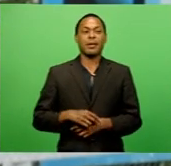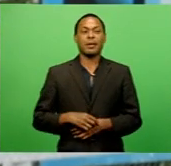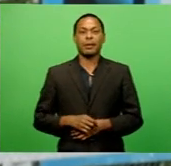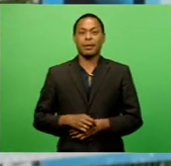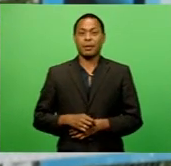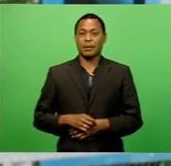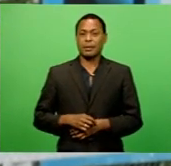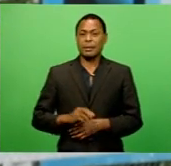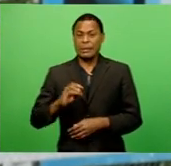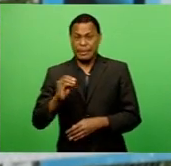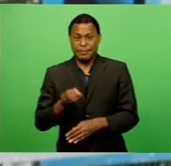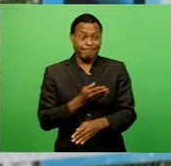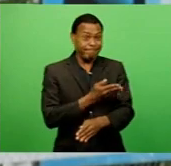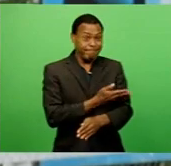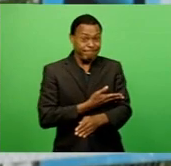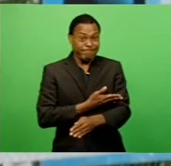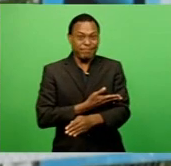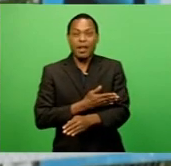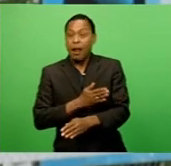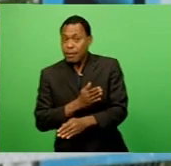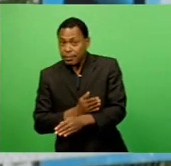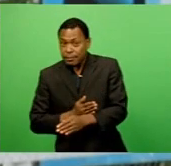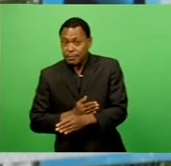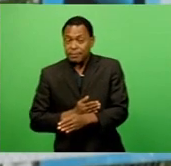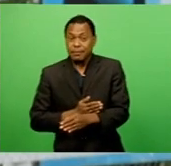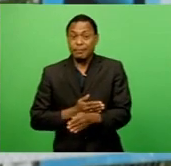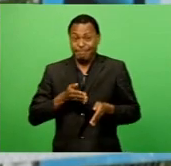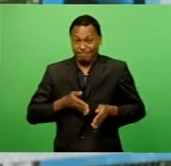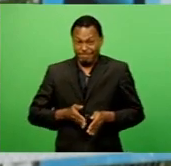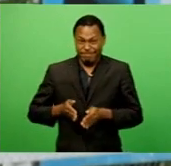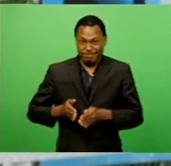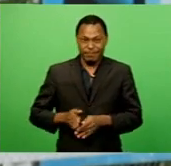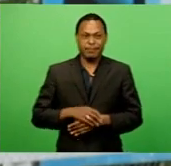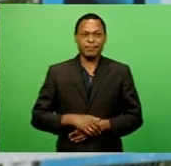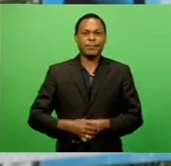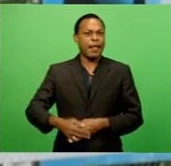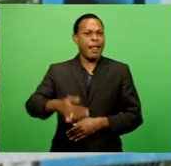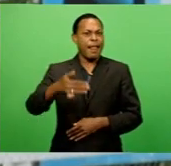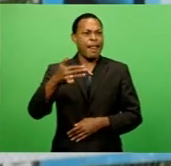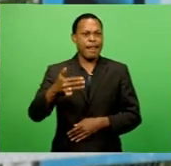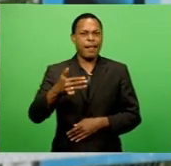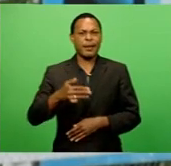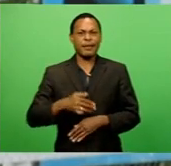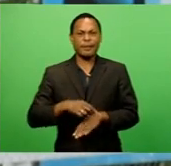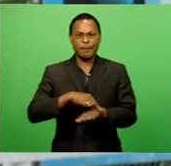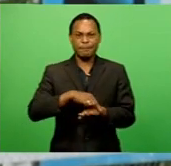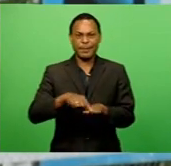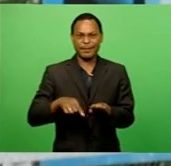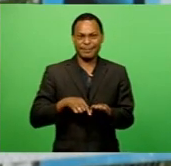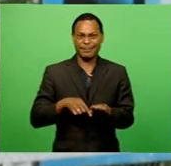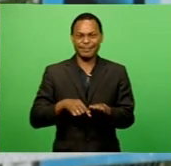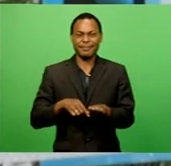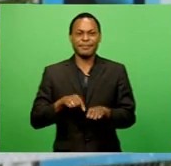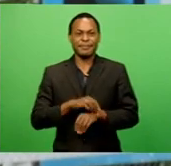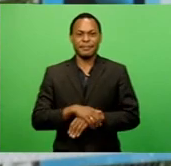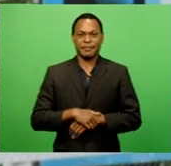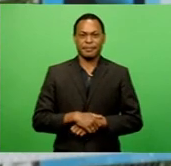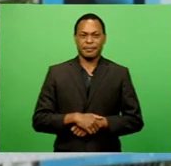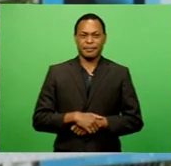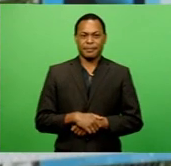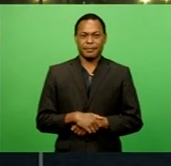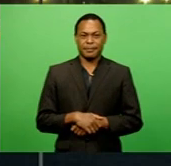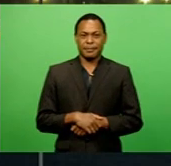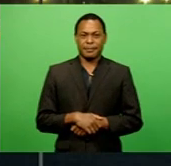knee, 24 toe amputations, 22 below knee, and 9 forfeit amputations. Apiniswa Ngerandovu,